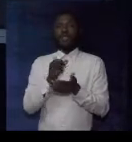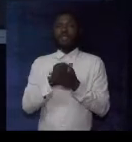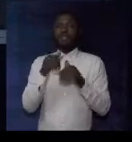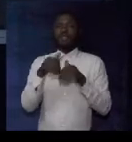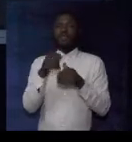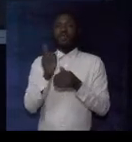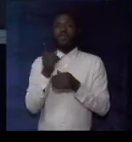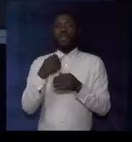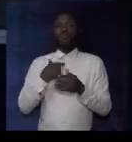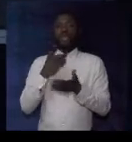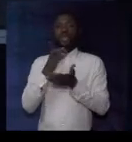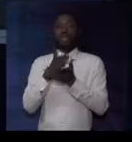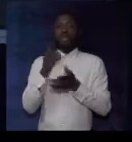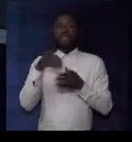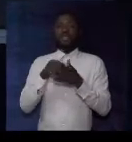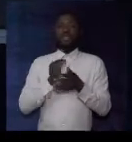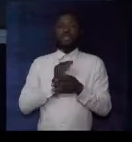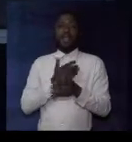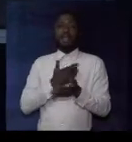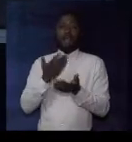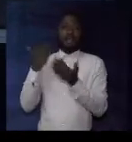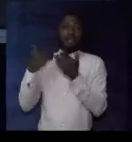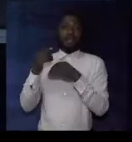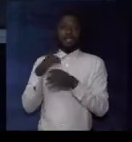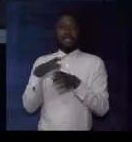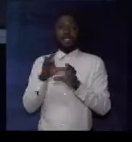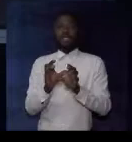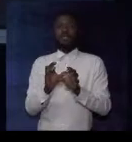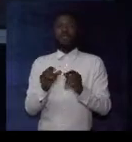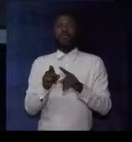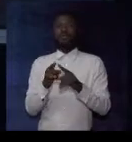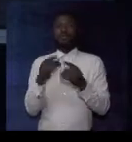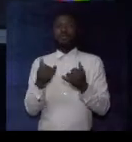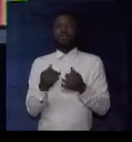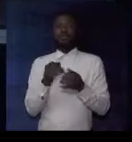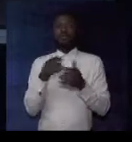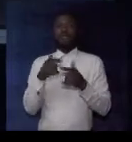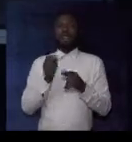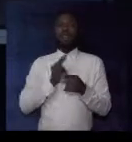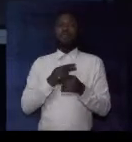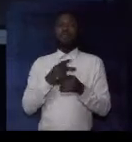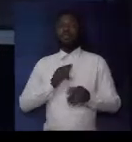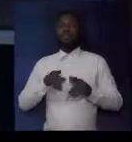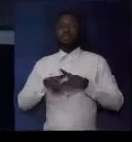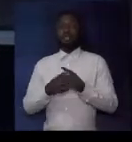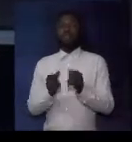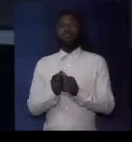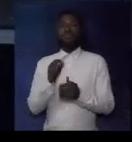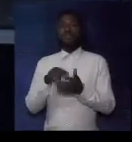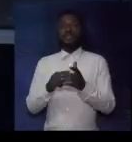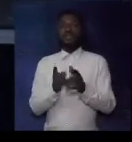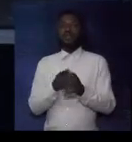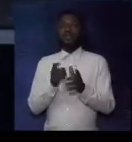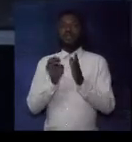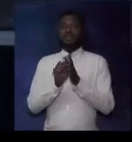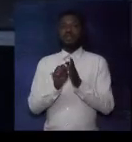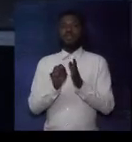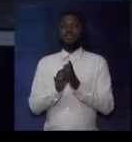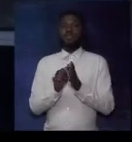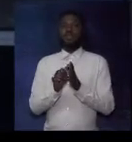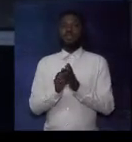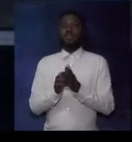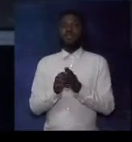that billions. At least that's where we stopped in our last class. So, let's begin with this first